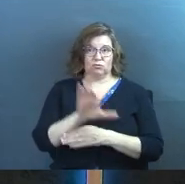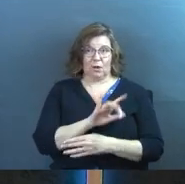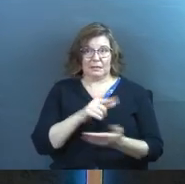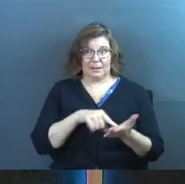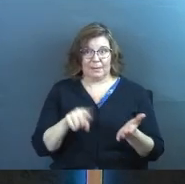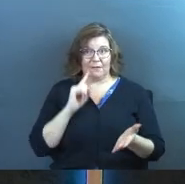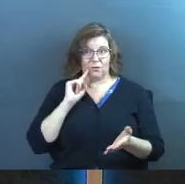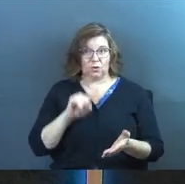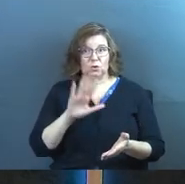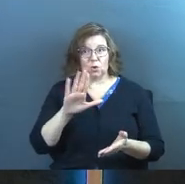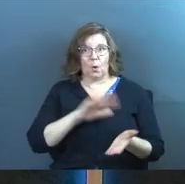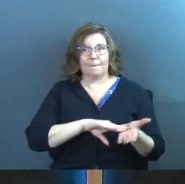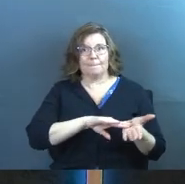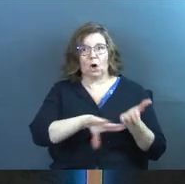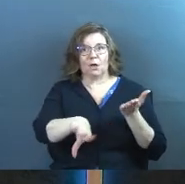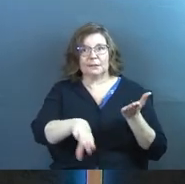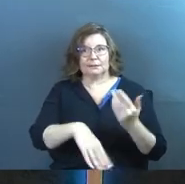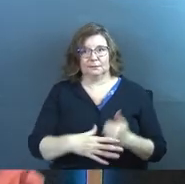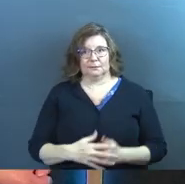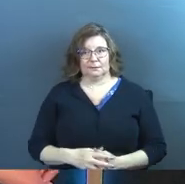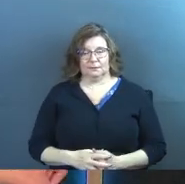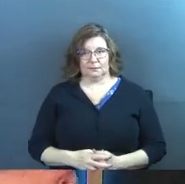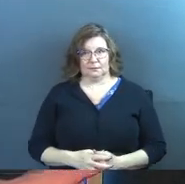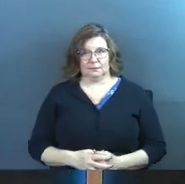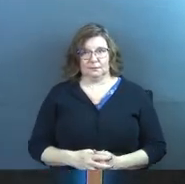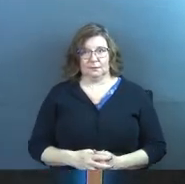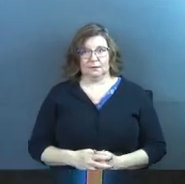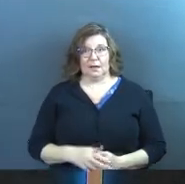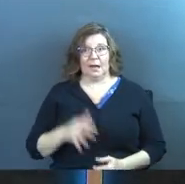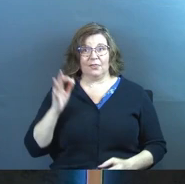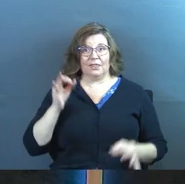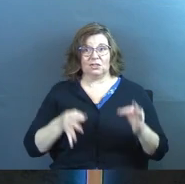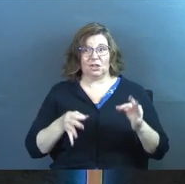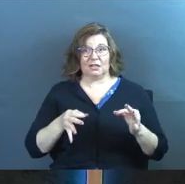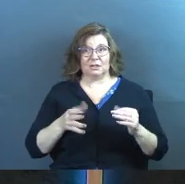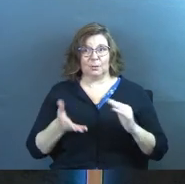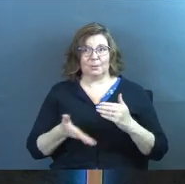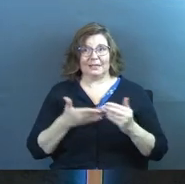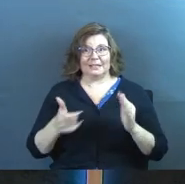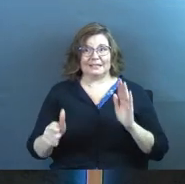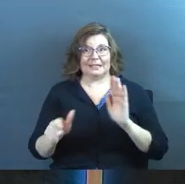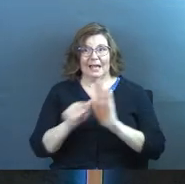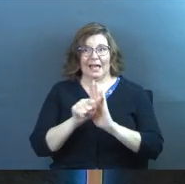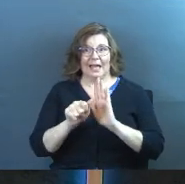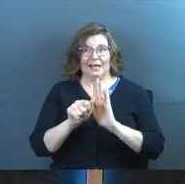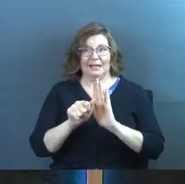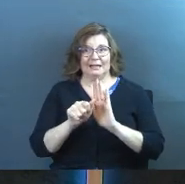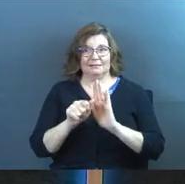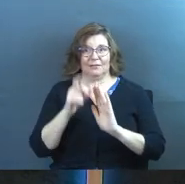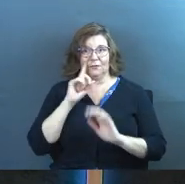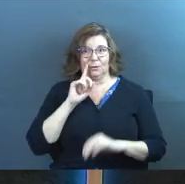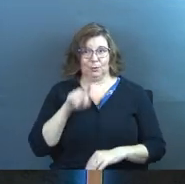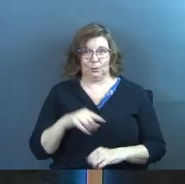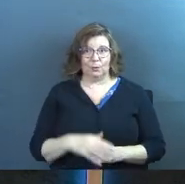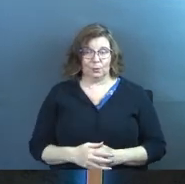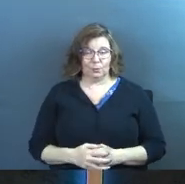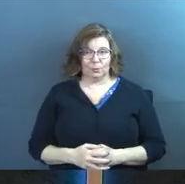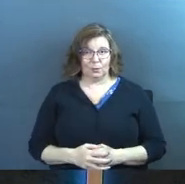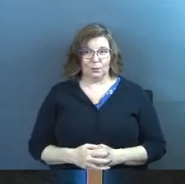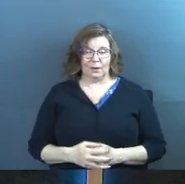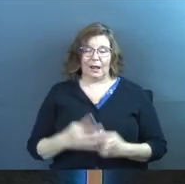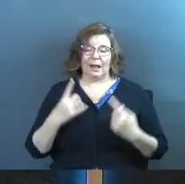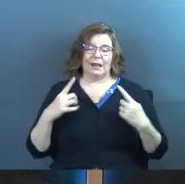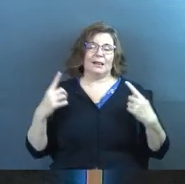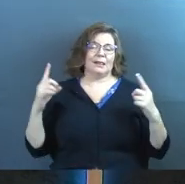for you, you're pardoned. And the great judgment will be an easy A and an easy day for you.